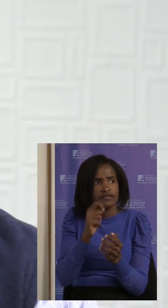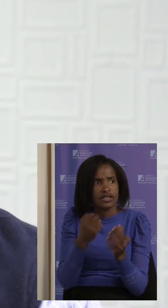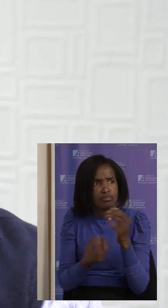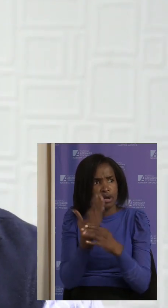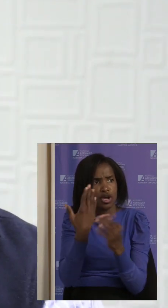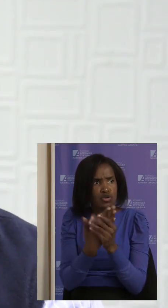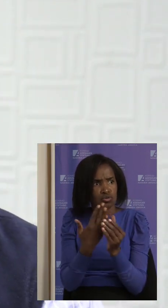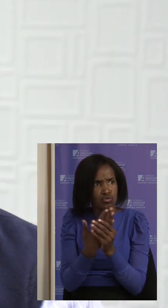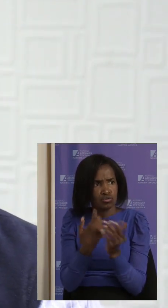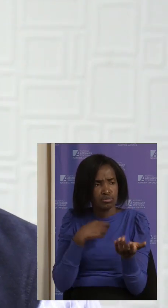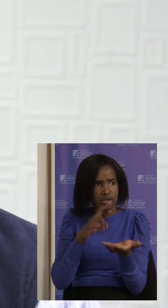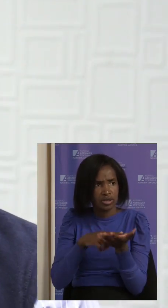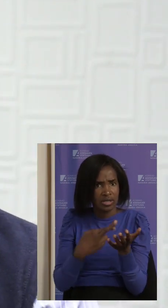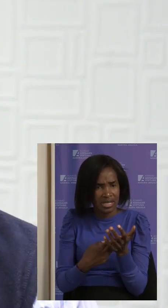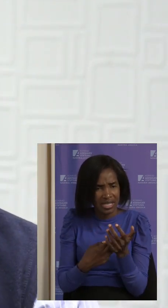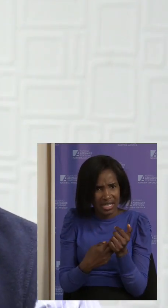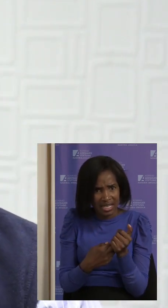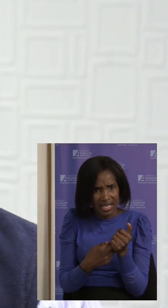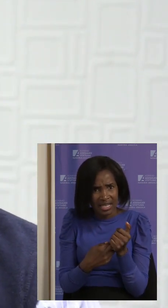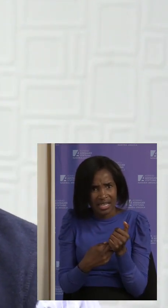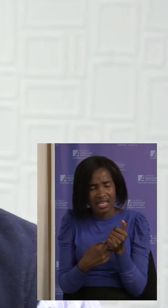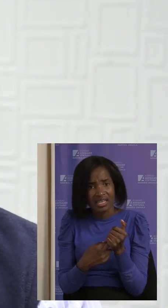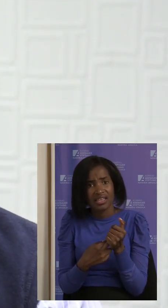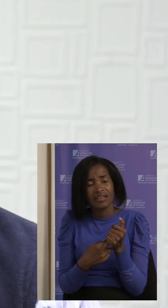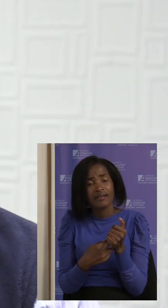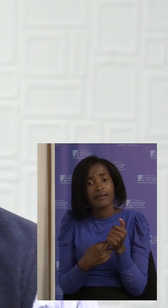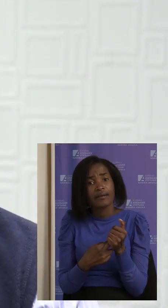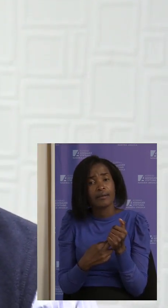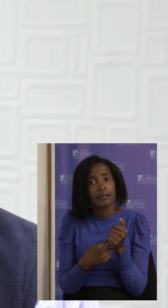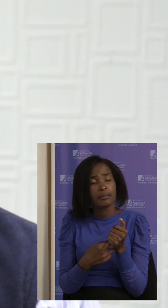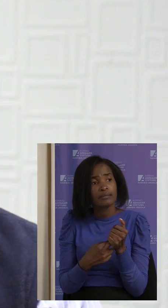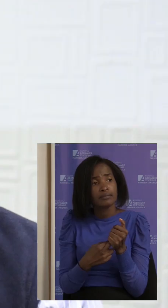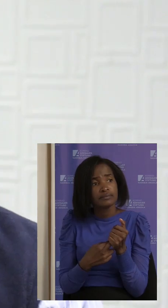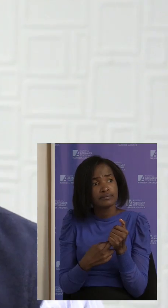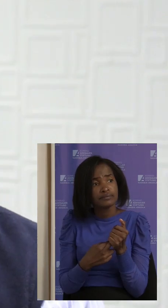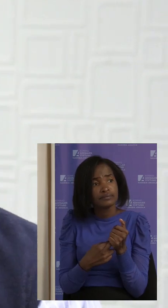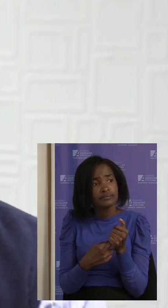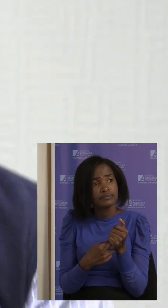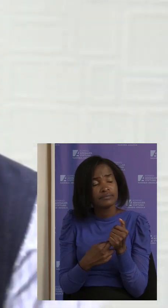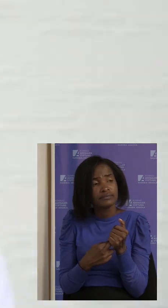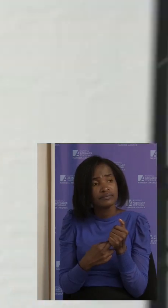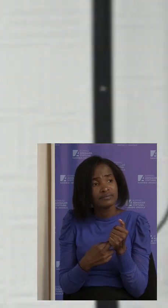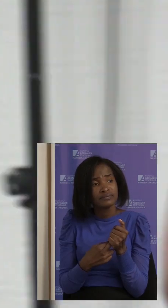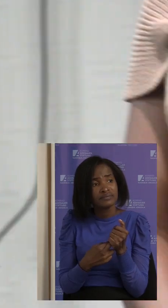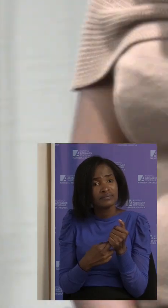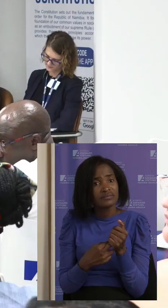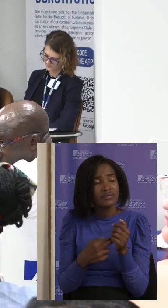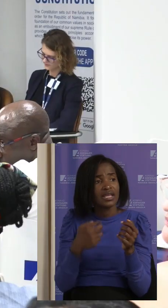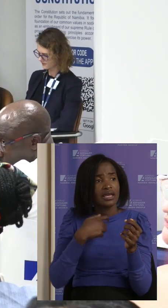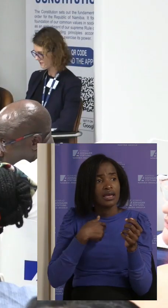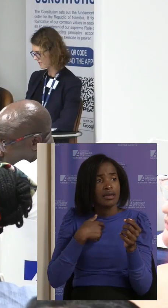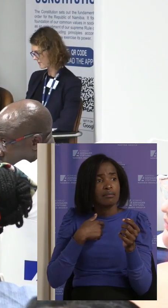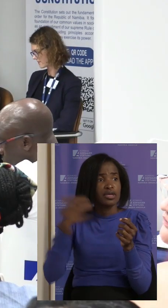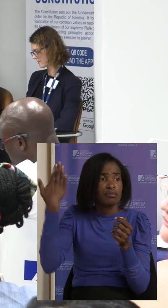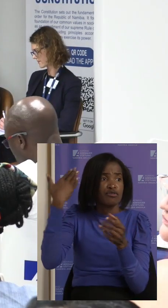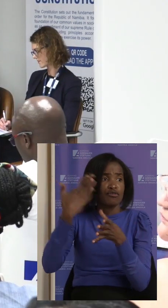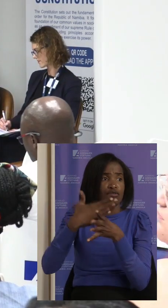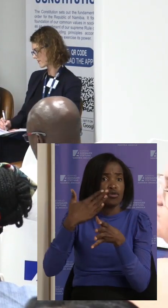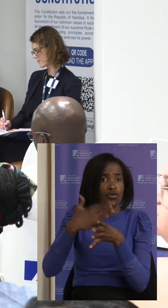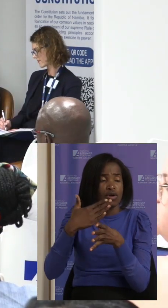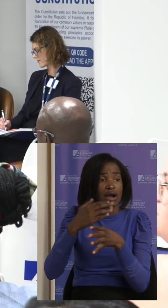this maybe from the context of having worked at the two higher education institutions as